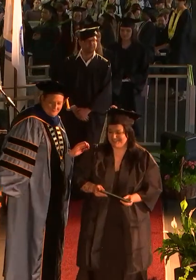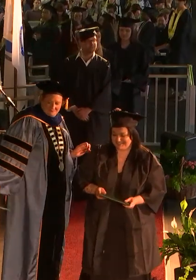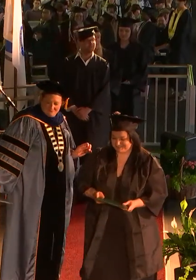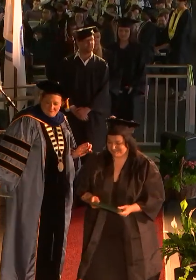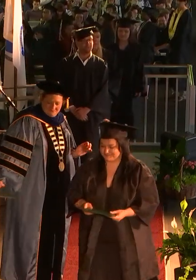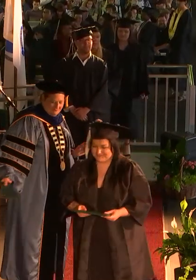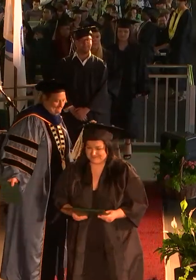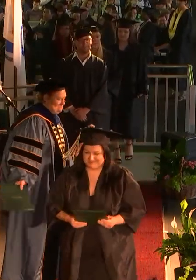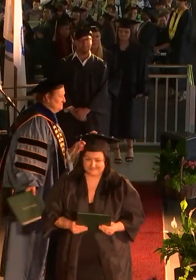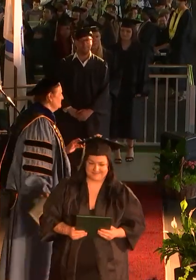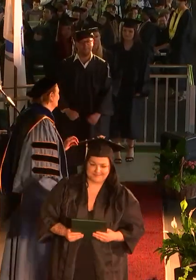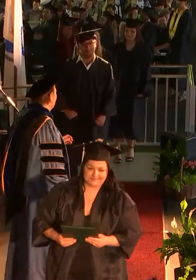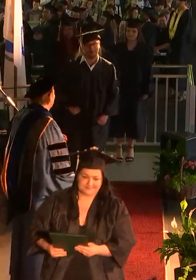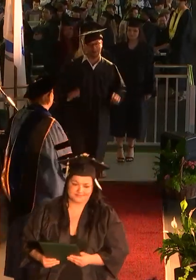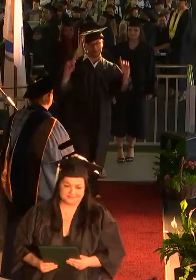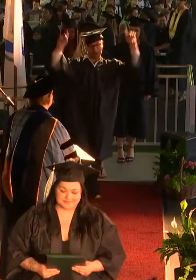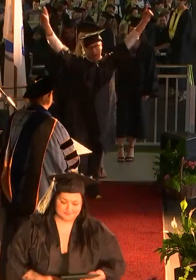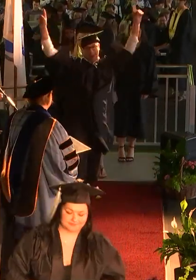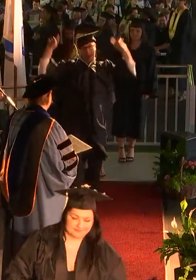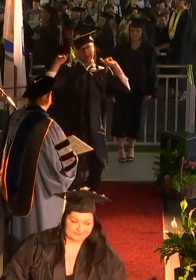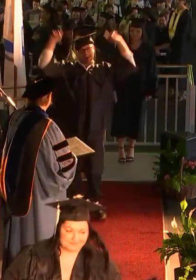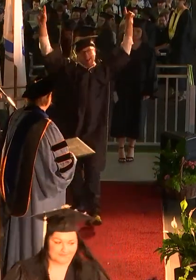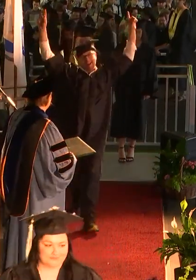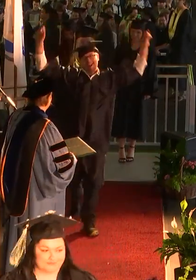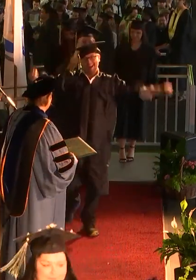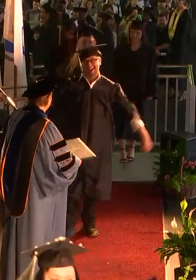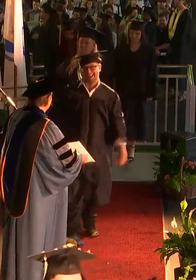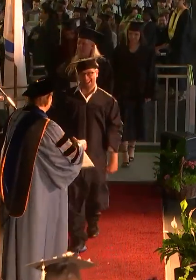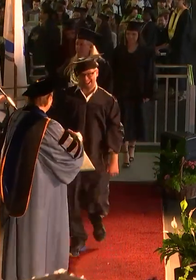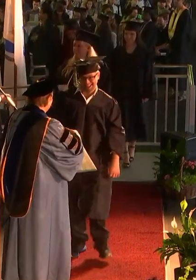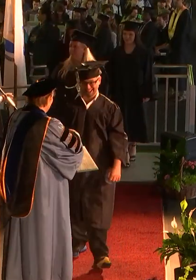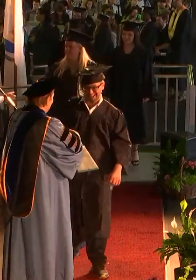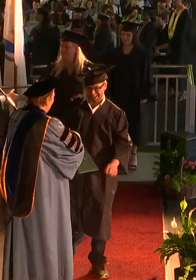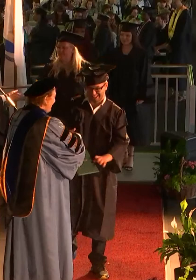Adam Jeffrey Medeiros, cum laude.